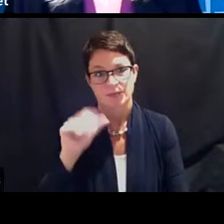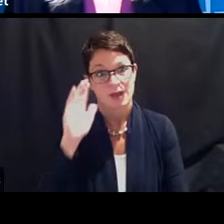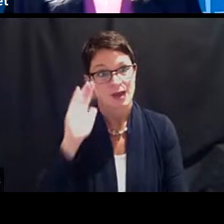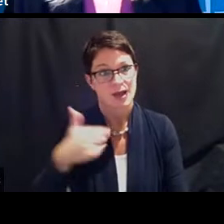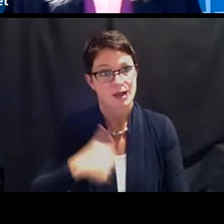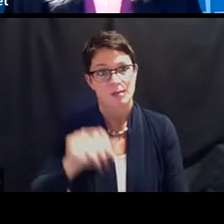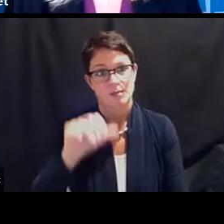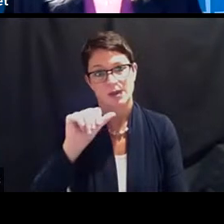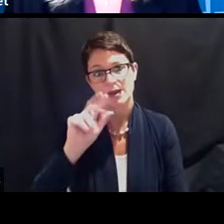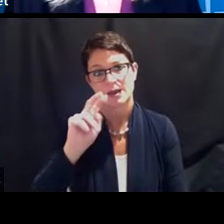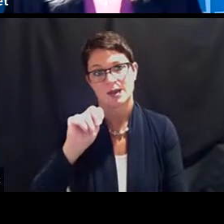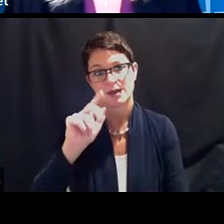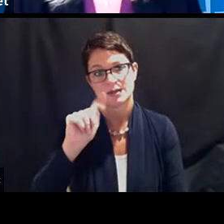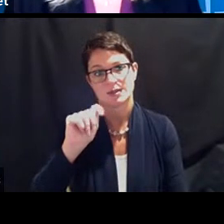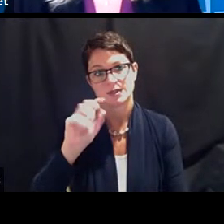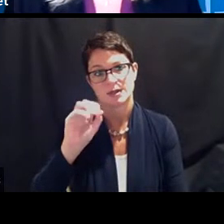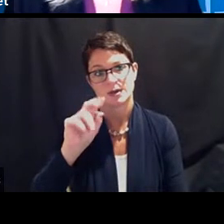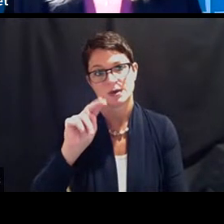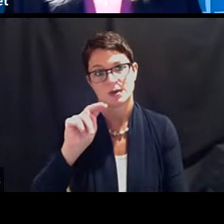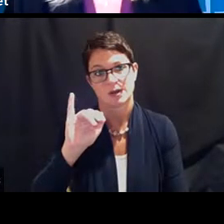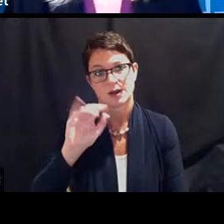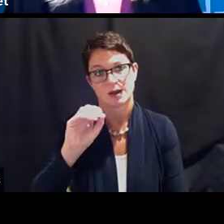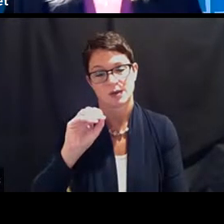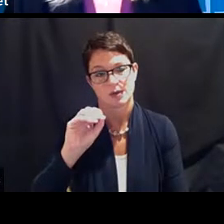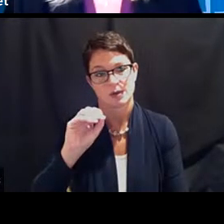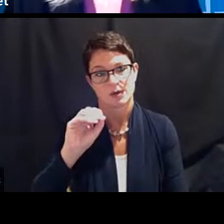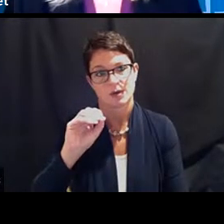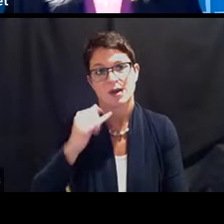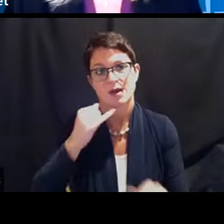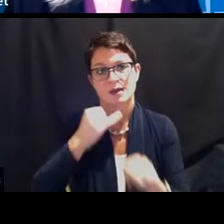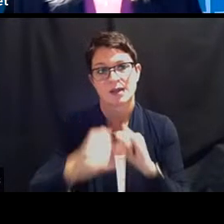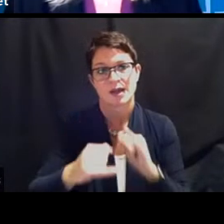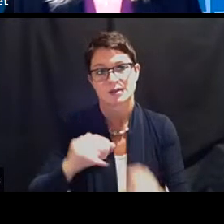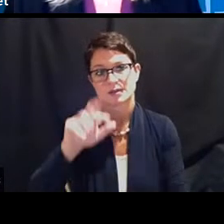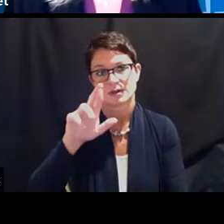hi. My name is Antonio Ramos. ANTONIO